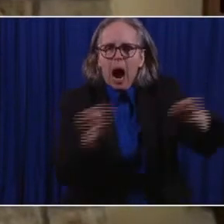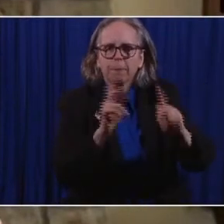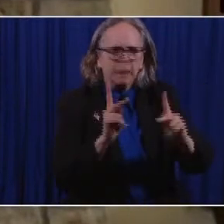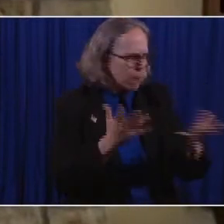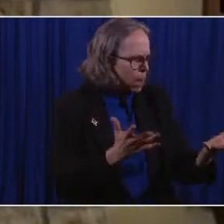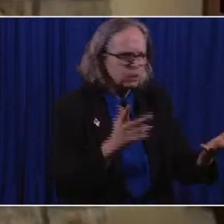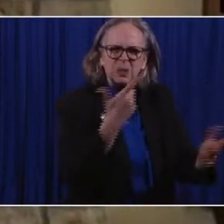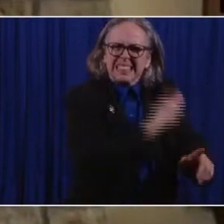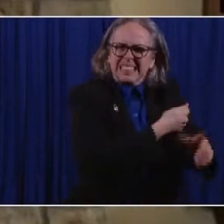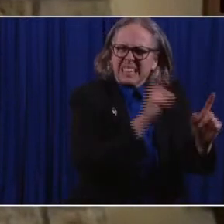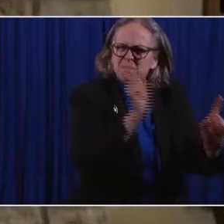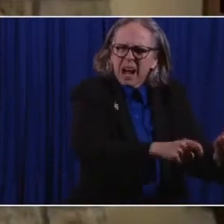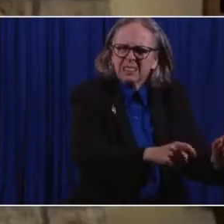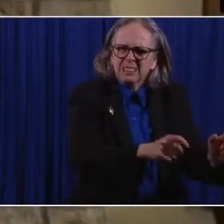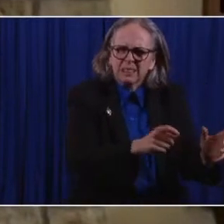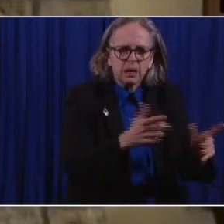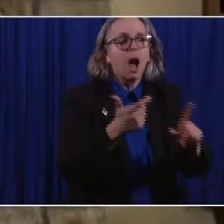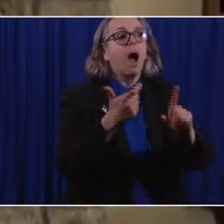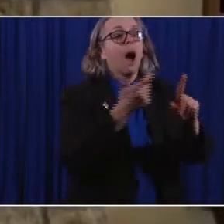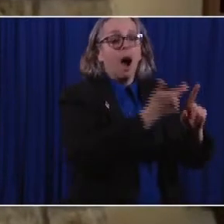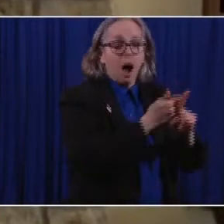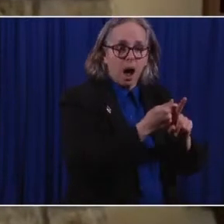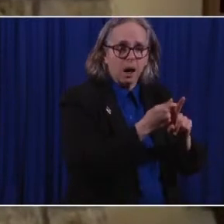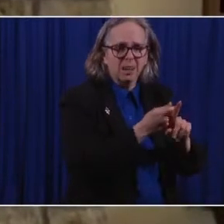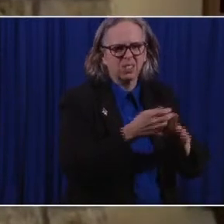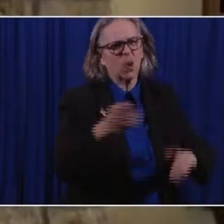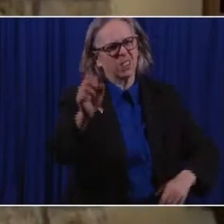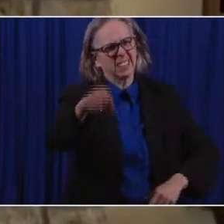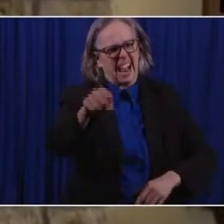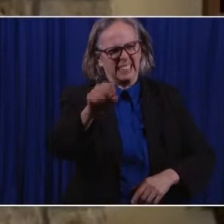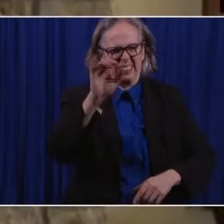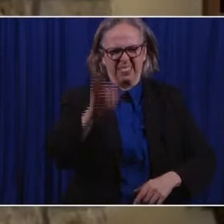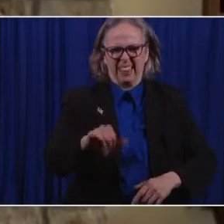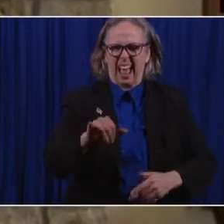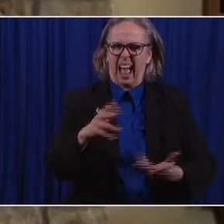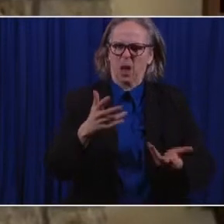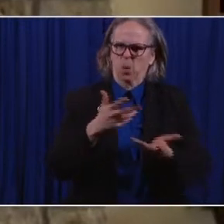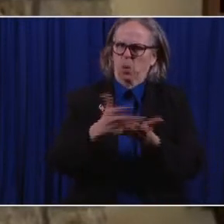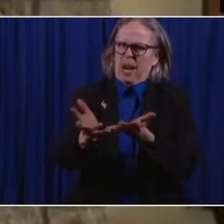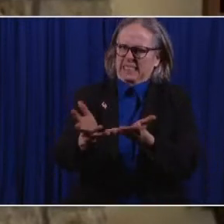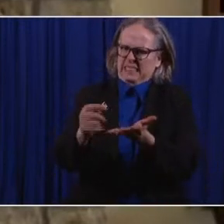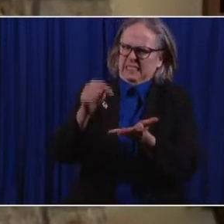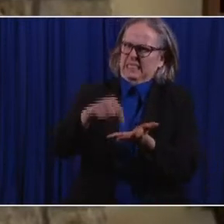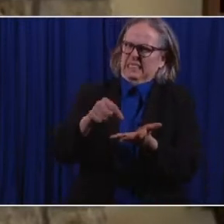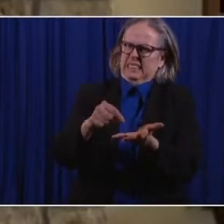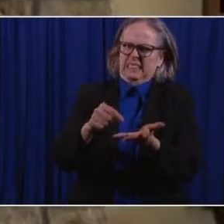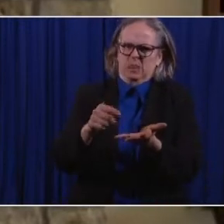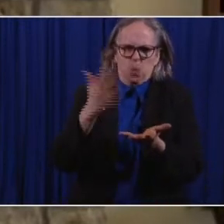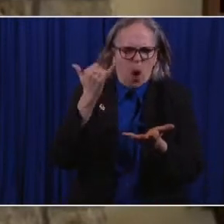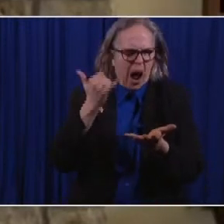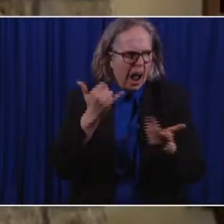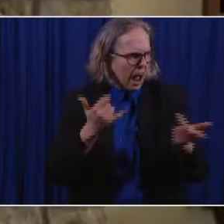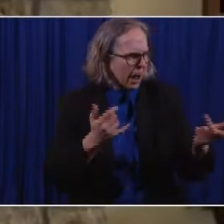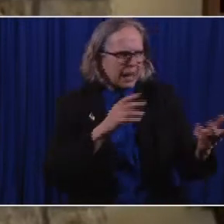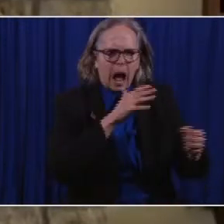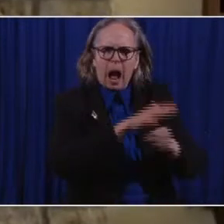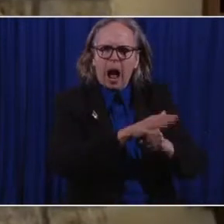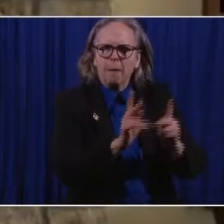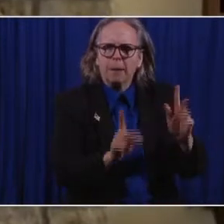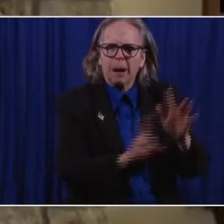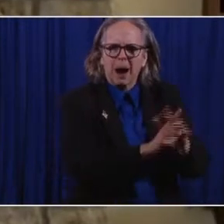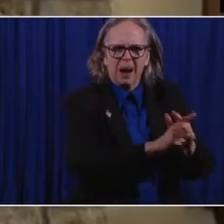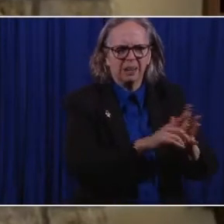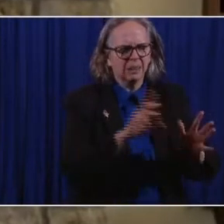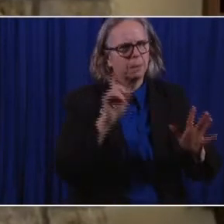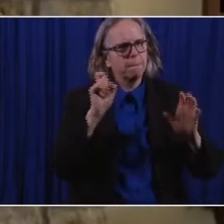in a lot of people's arms, but there were some wasted. And that is the one thing we do not want to see. We do not want to see any waste.